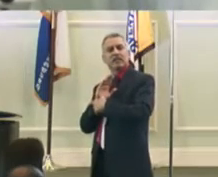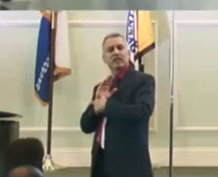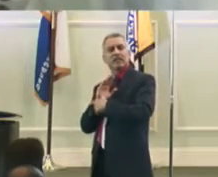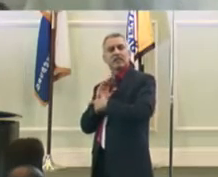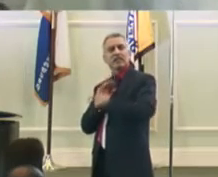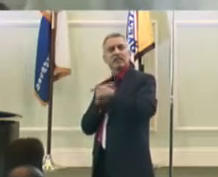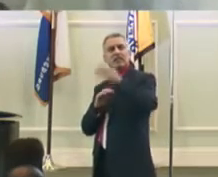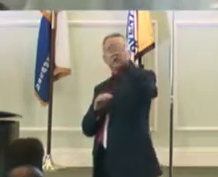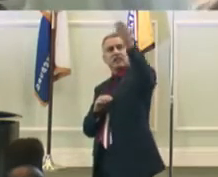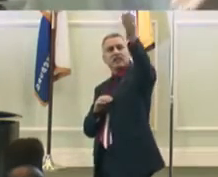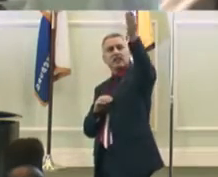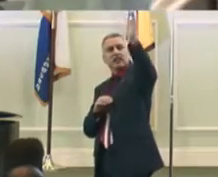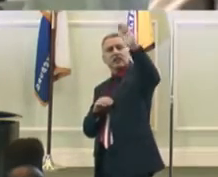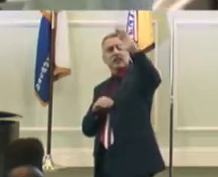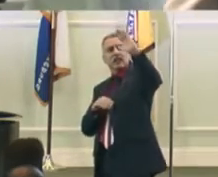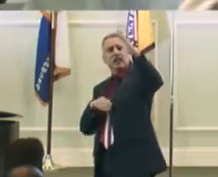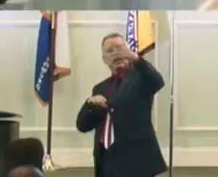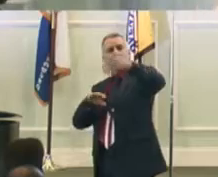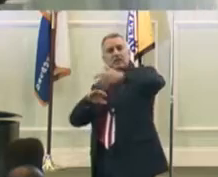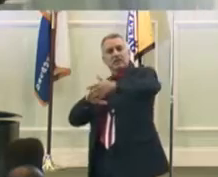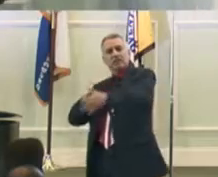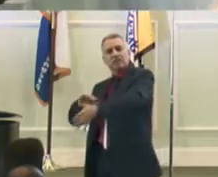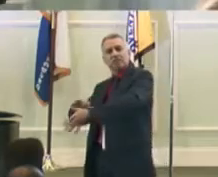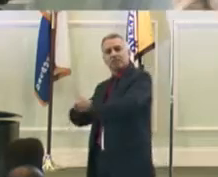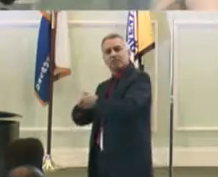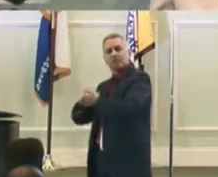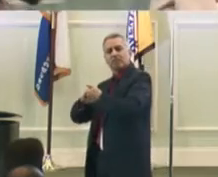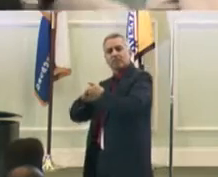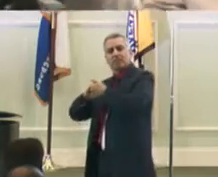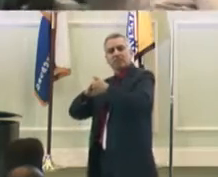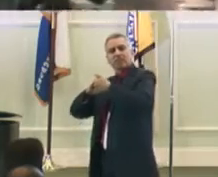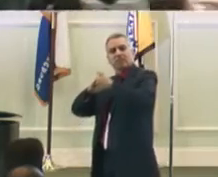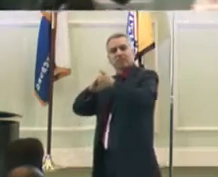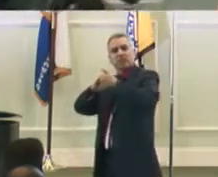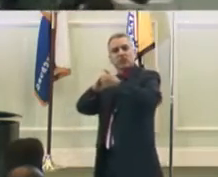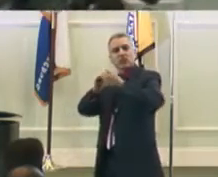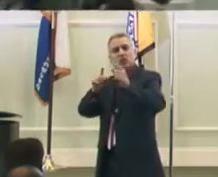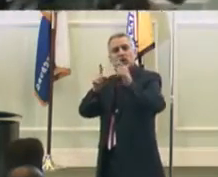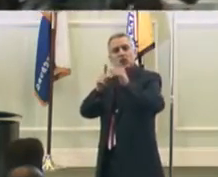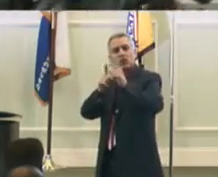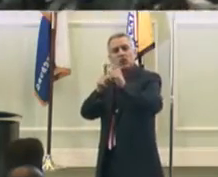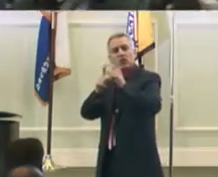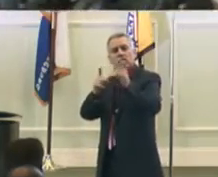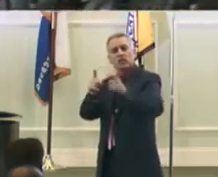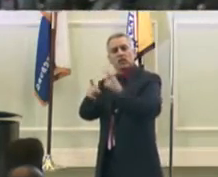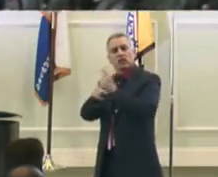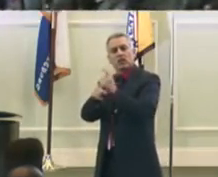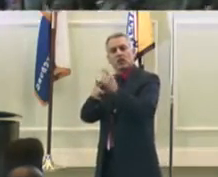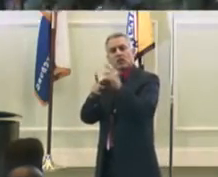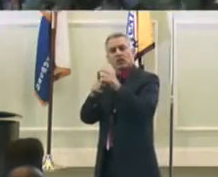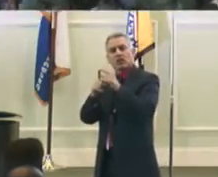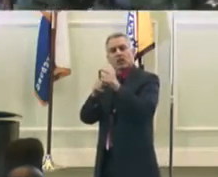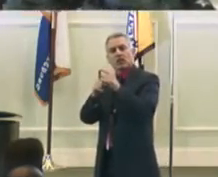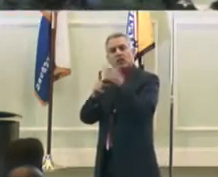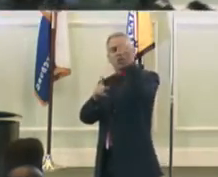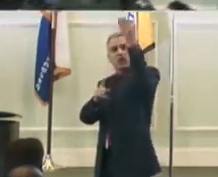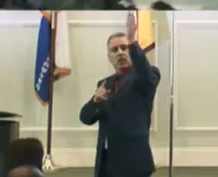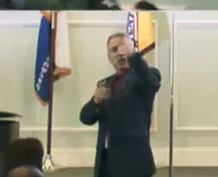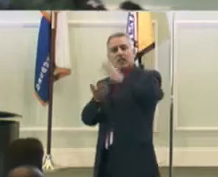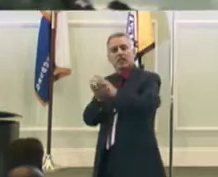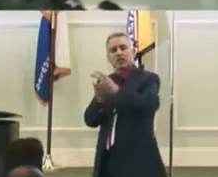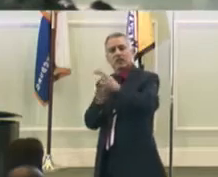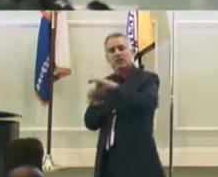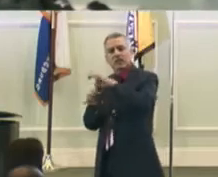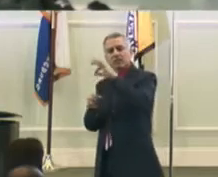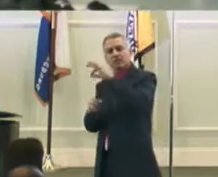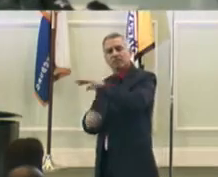reach him with words, because he said the words just came to him. The words in the mouth didn't just come to him. God's spirit reached him where he was. He